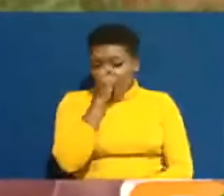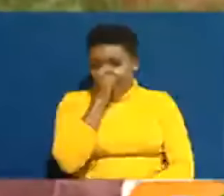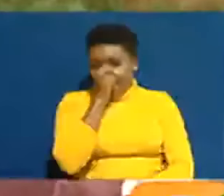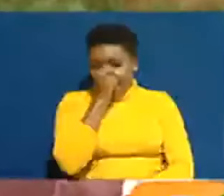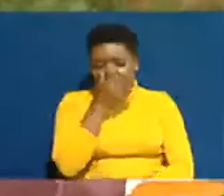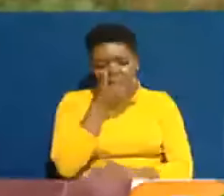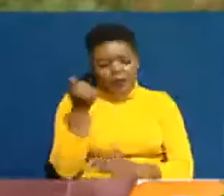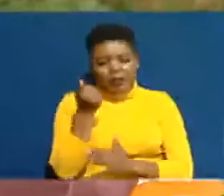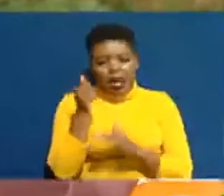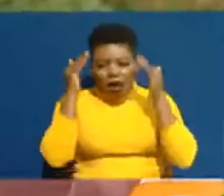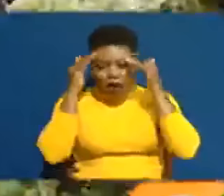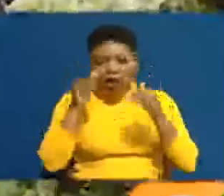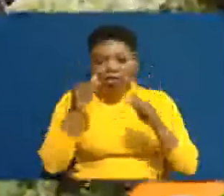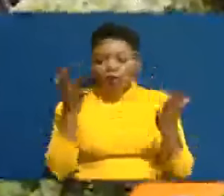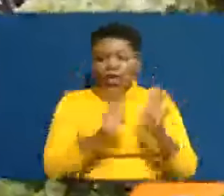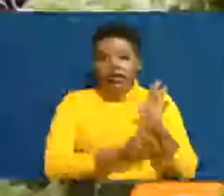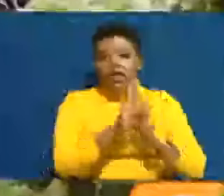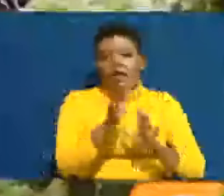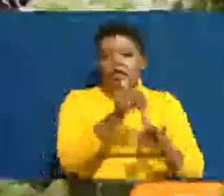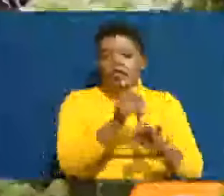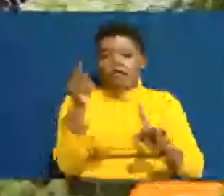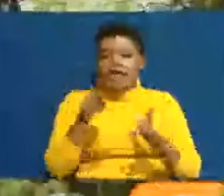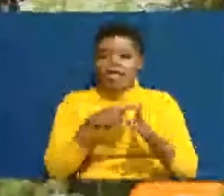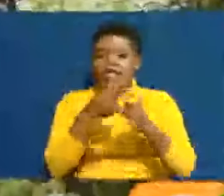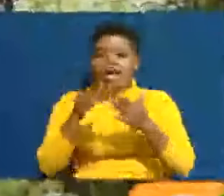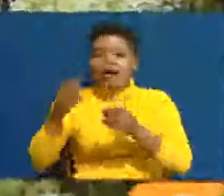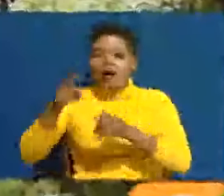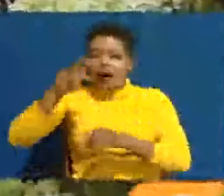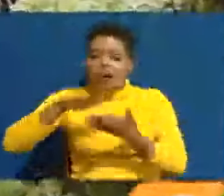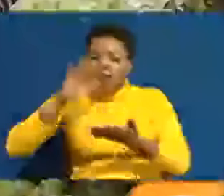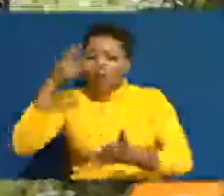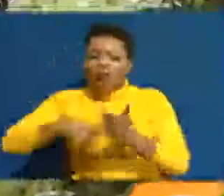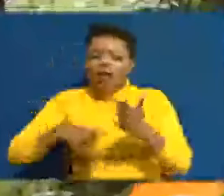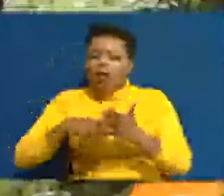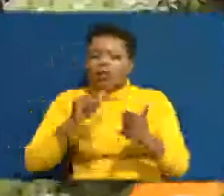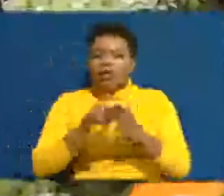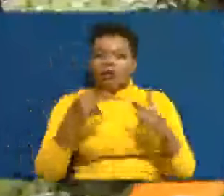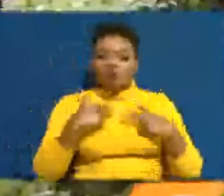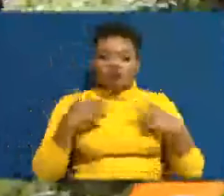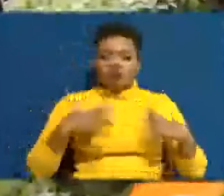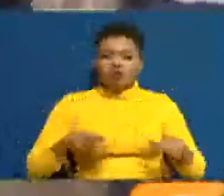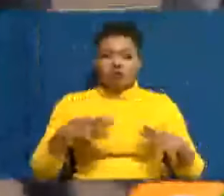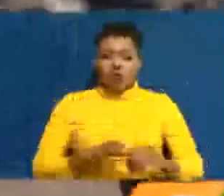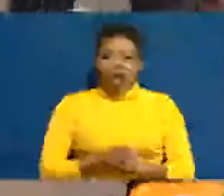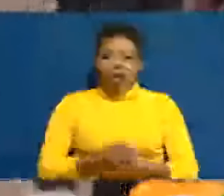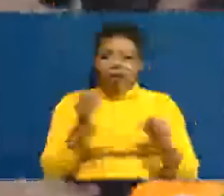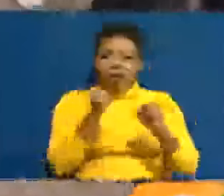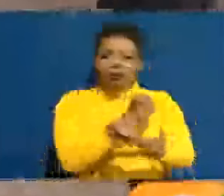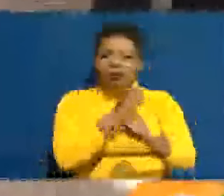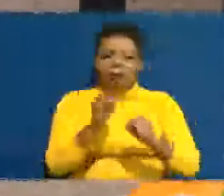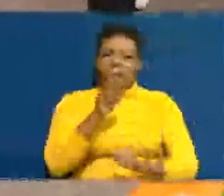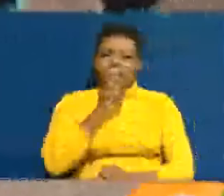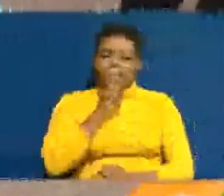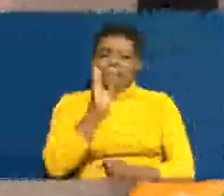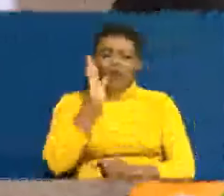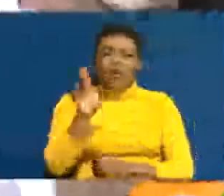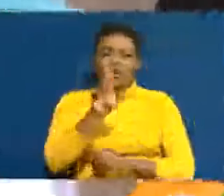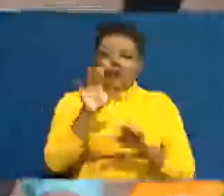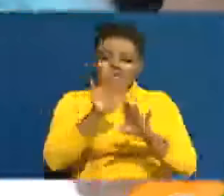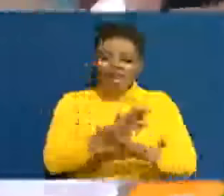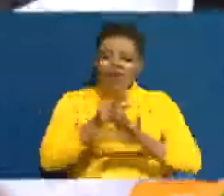I wish they will really focus on development. They will no longer be silenced, and they will use whatever